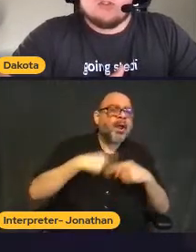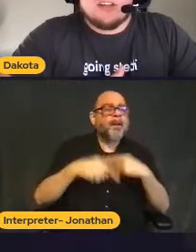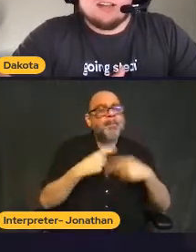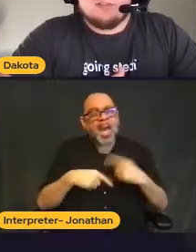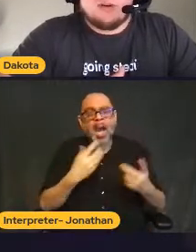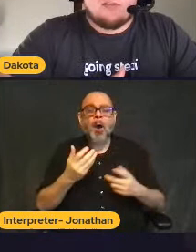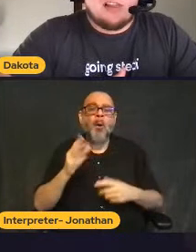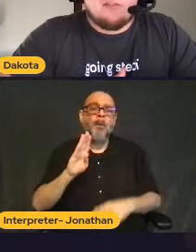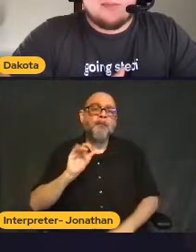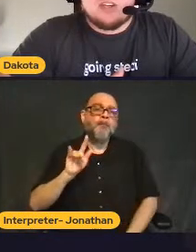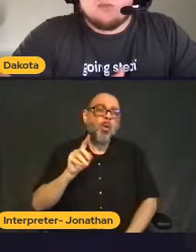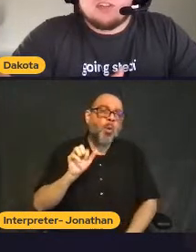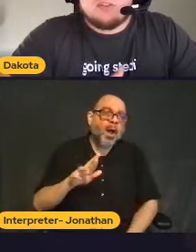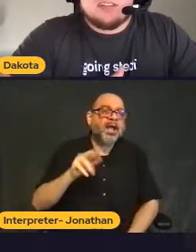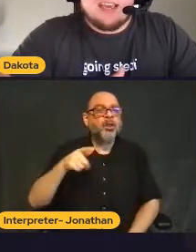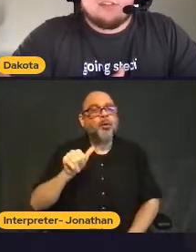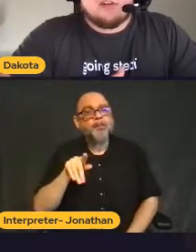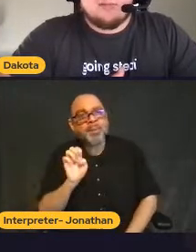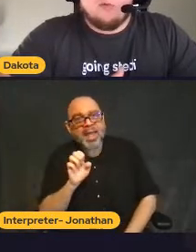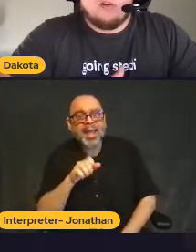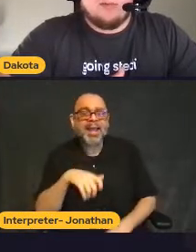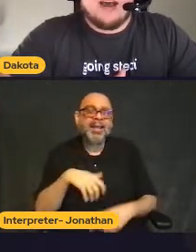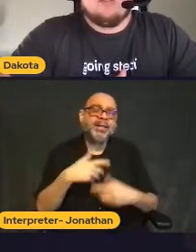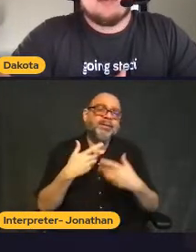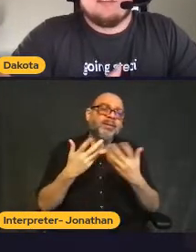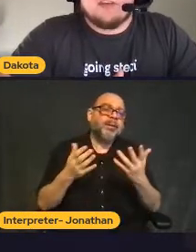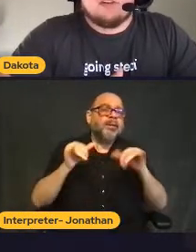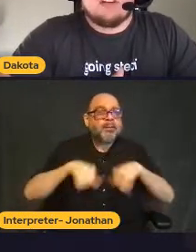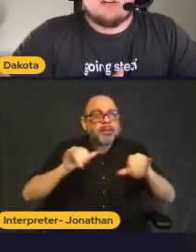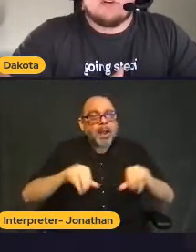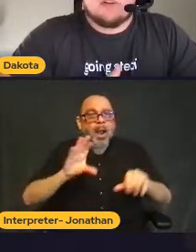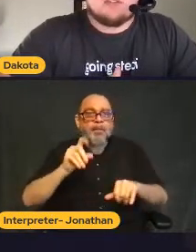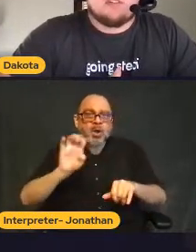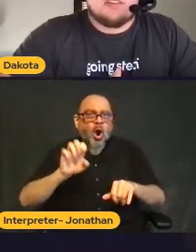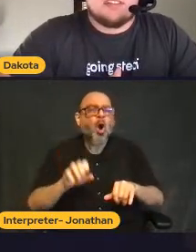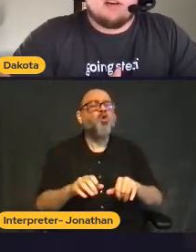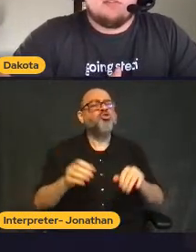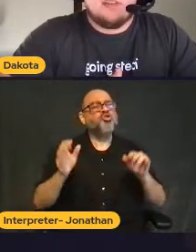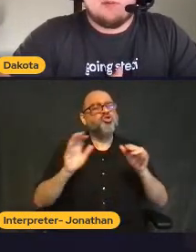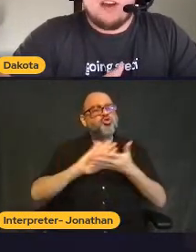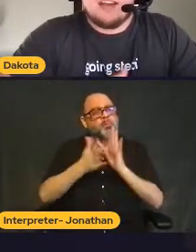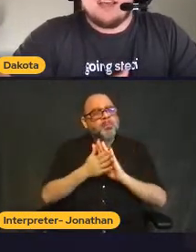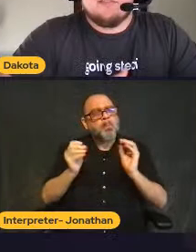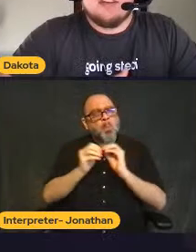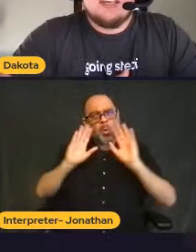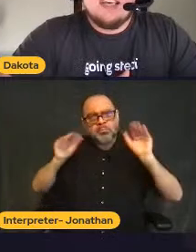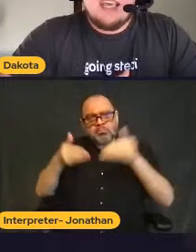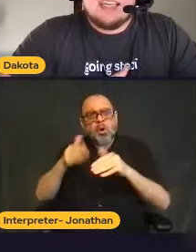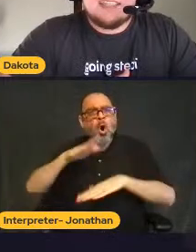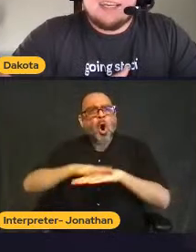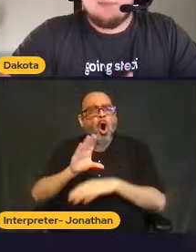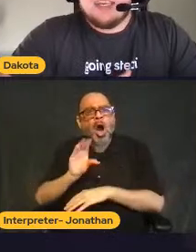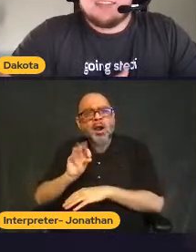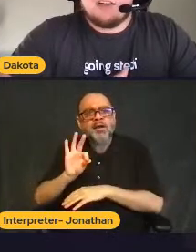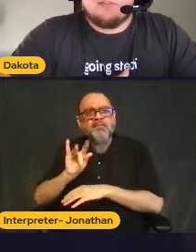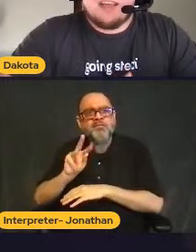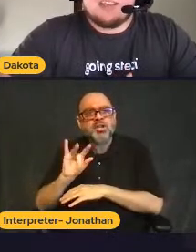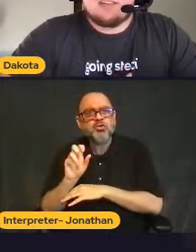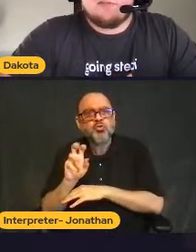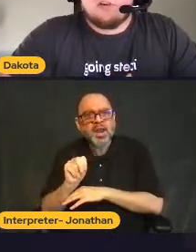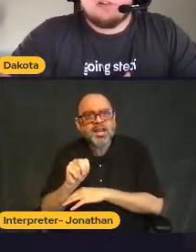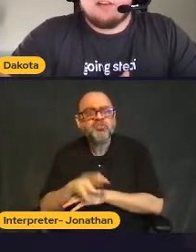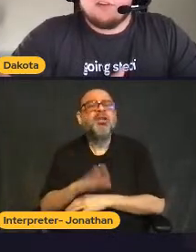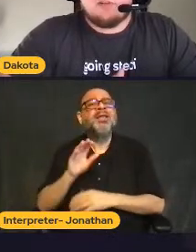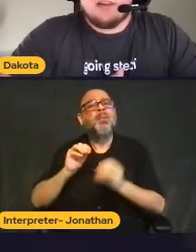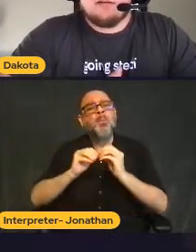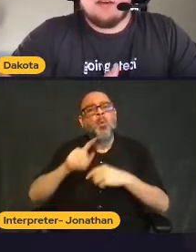bubblegum and shoestring 3 different CloudFormation resources together, and more about the configuration of your resource itself. They provide kind of a intent-based